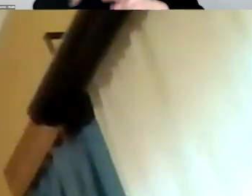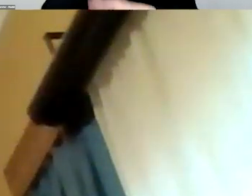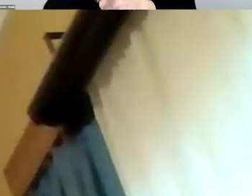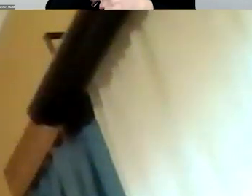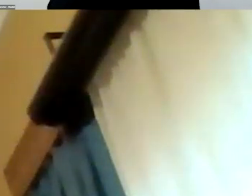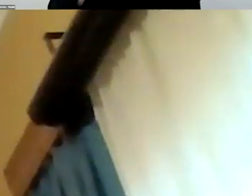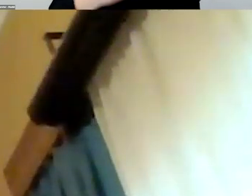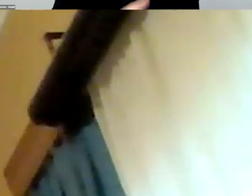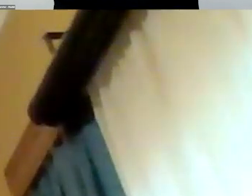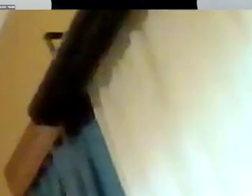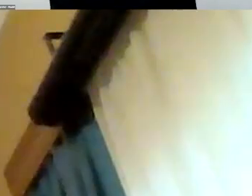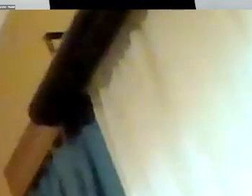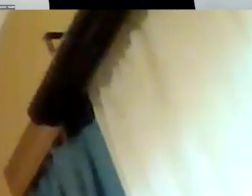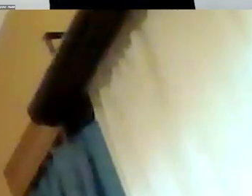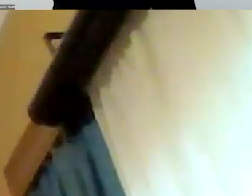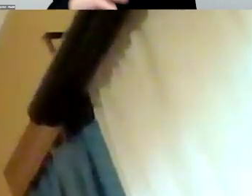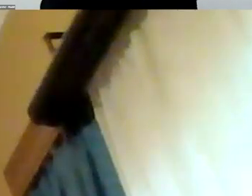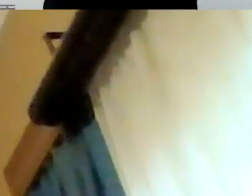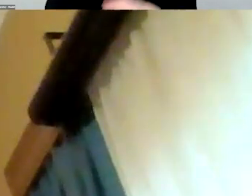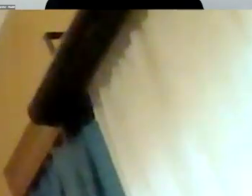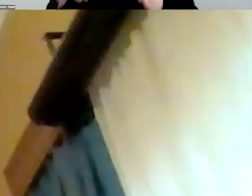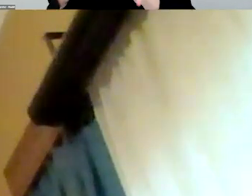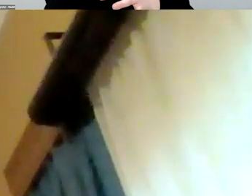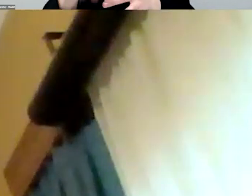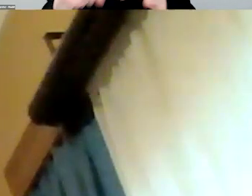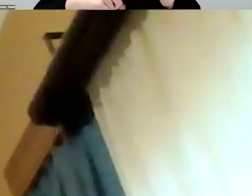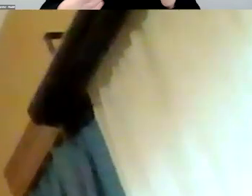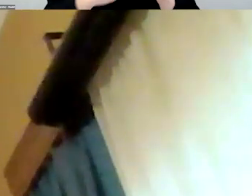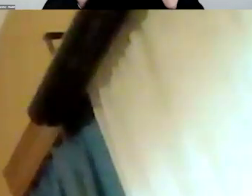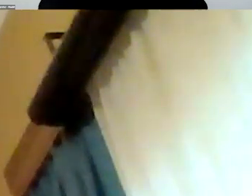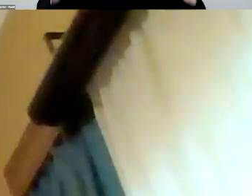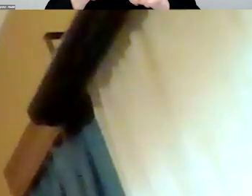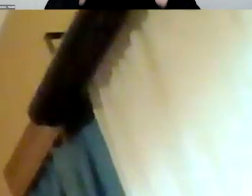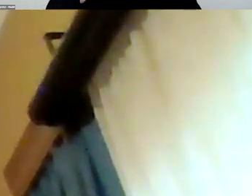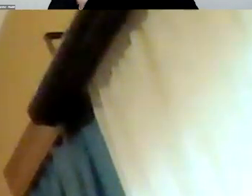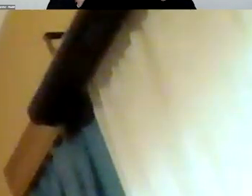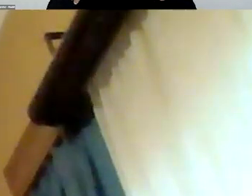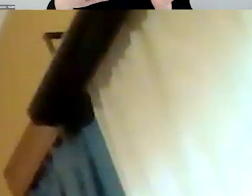We will now have time for questions. Please put your questions in the Q&A box.